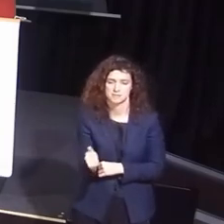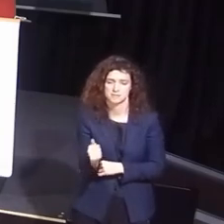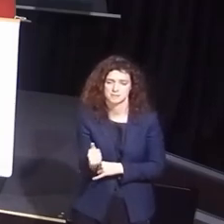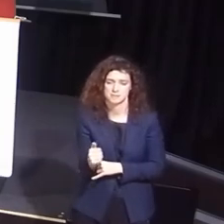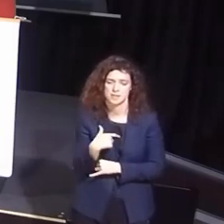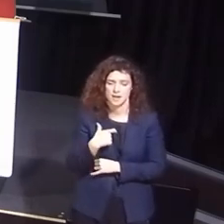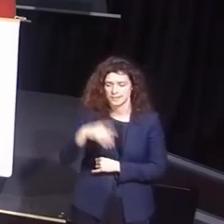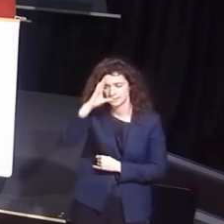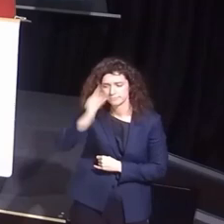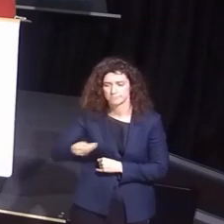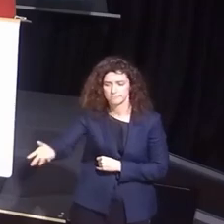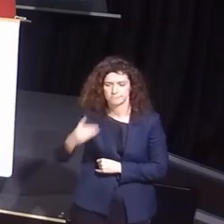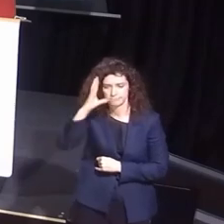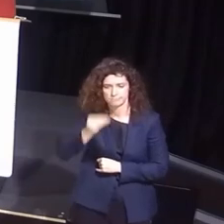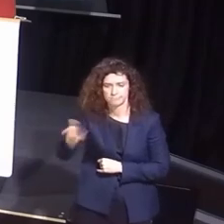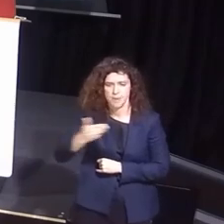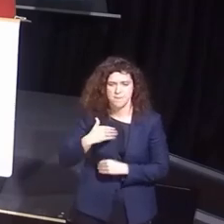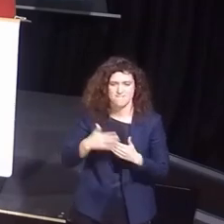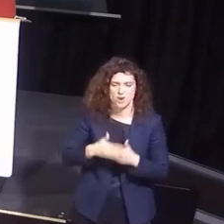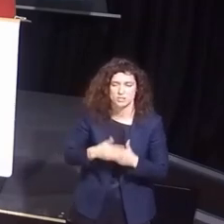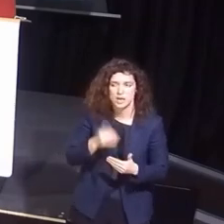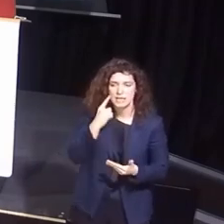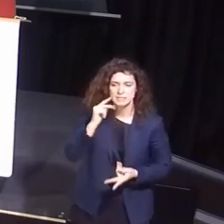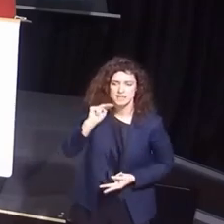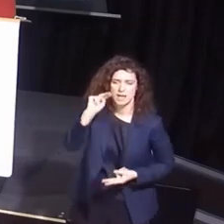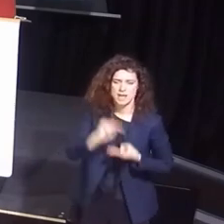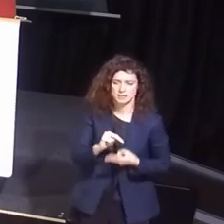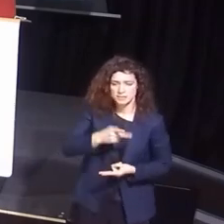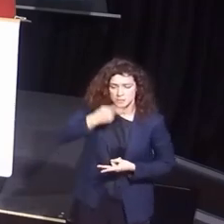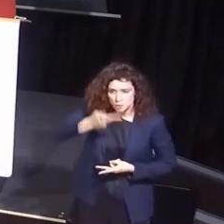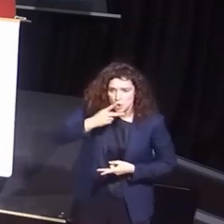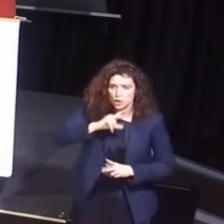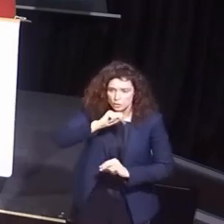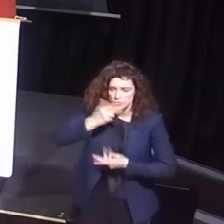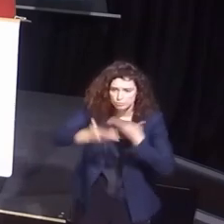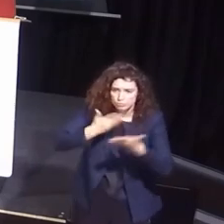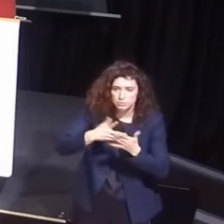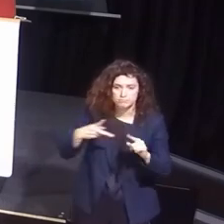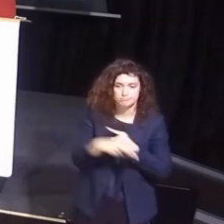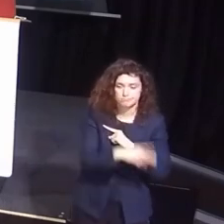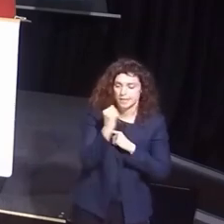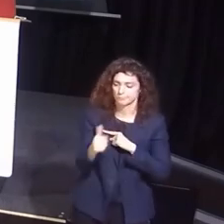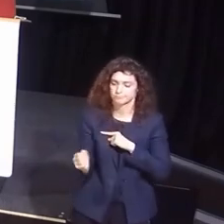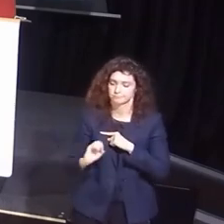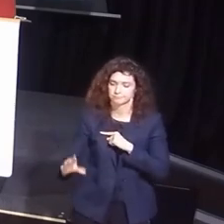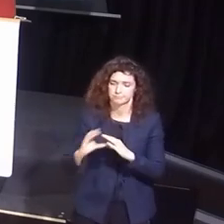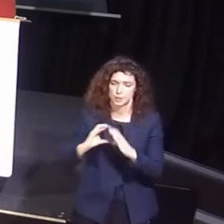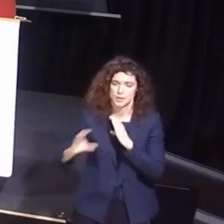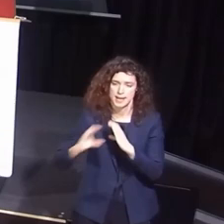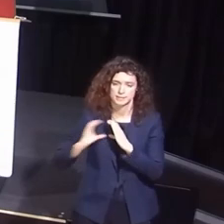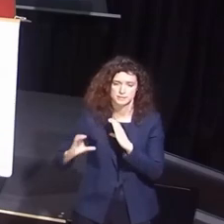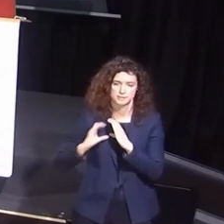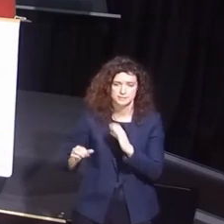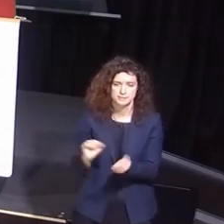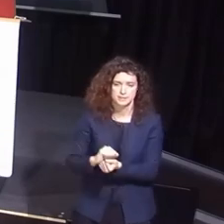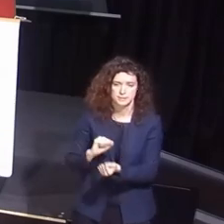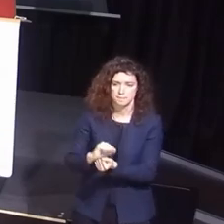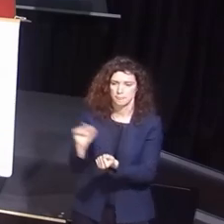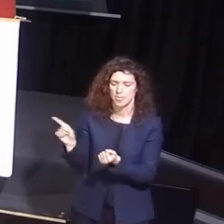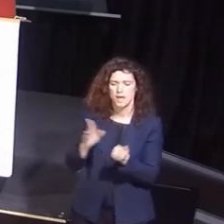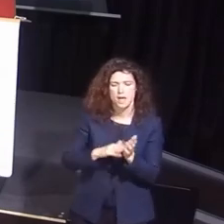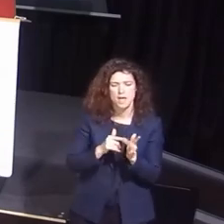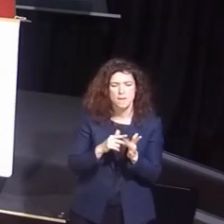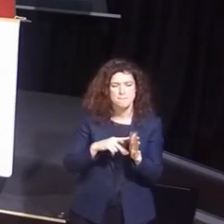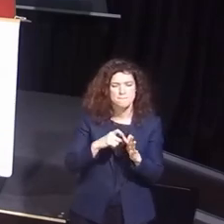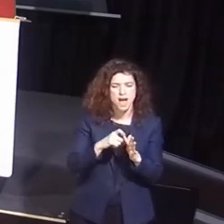need my friends to know, changed everything. Mm-hmm. I know, when I'm streaming Minecraft these days, which I never thought I'd ever play Minecraft, so talk to me about it